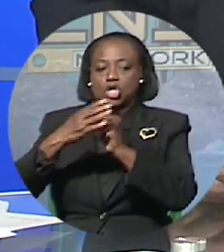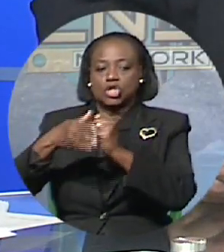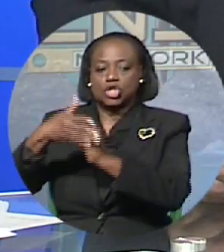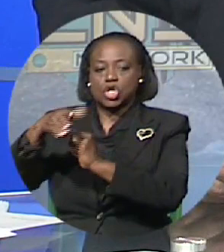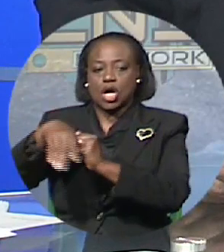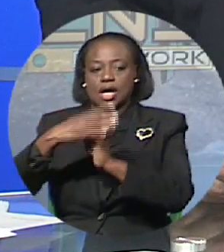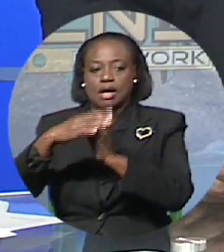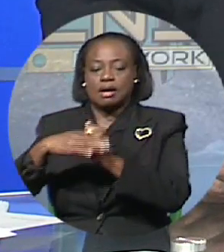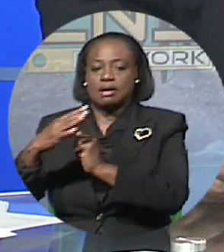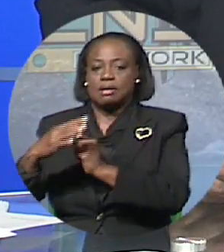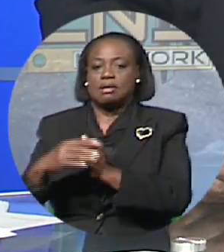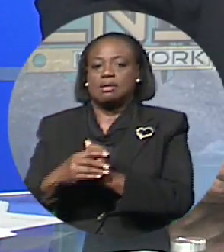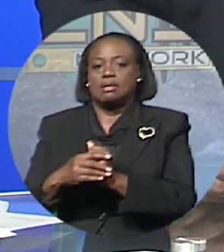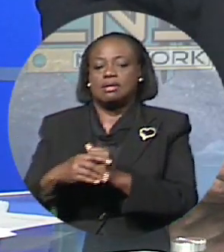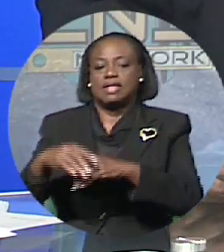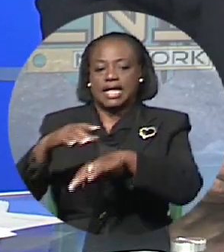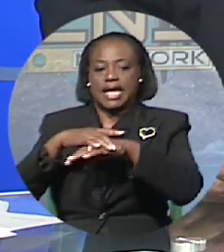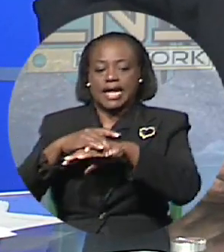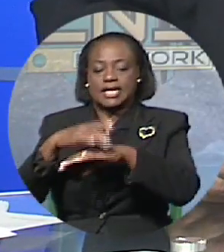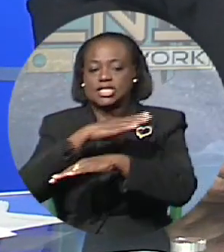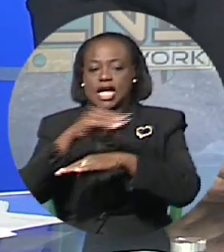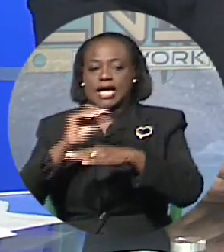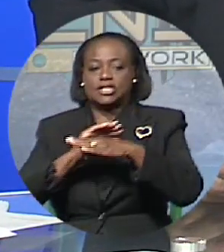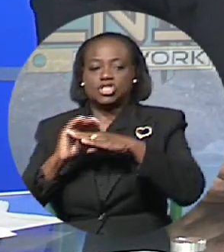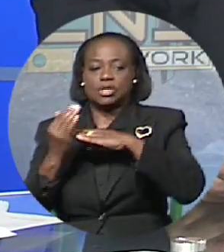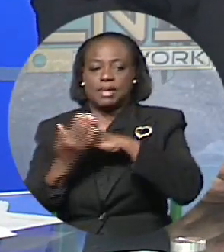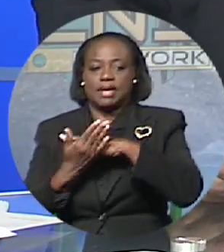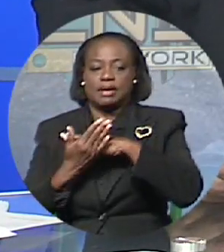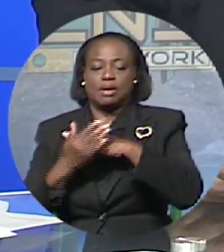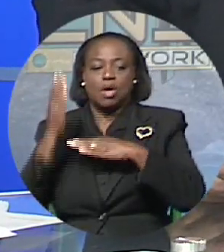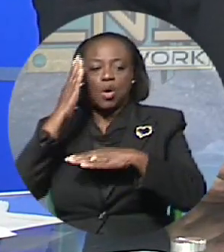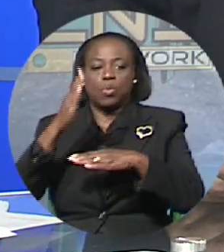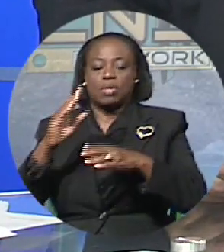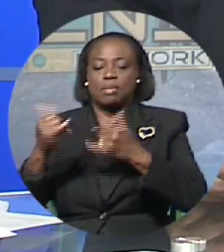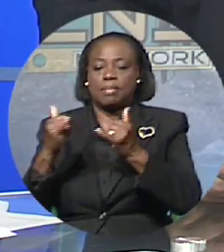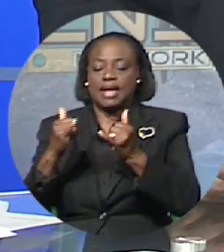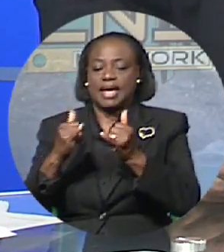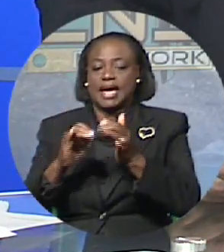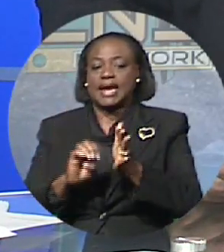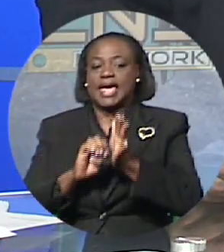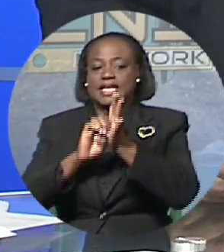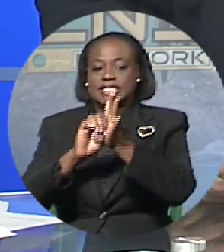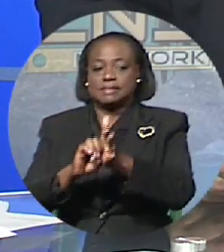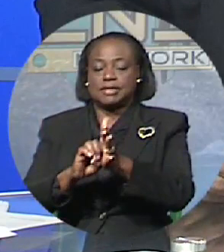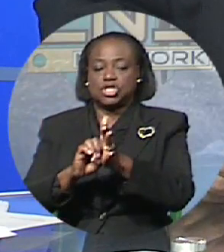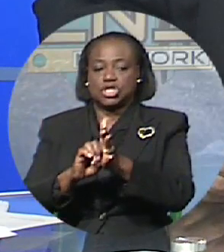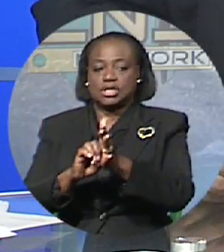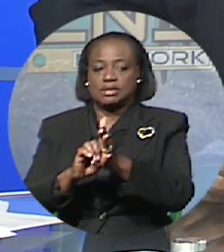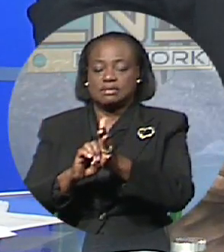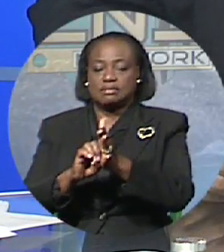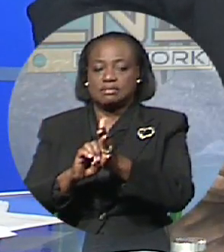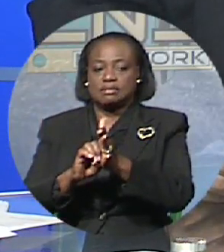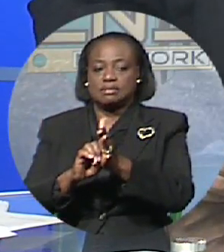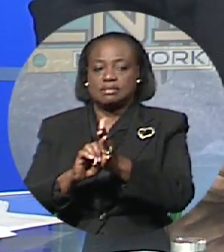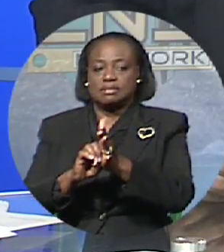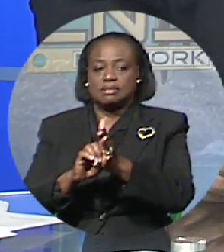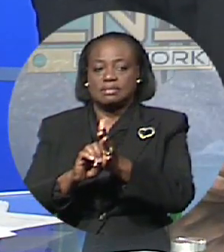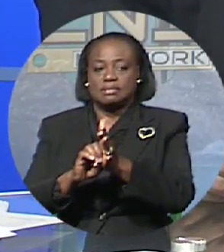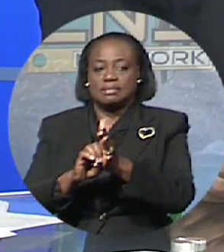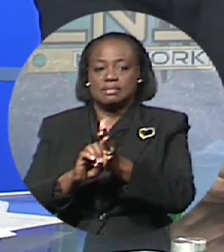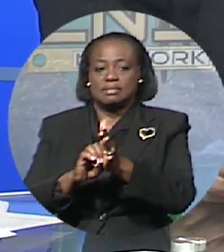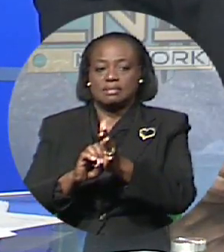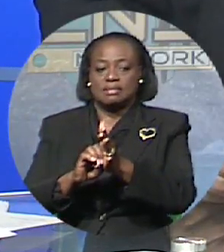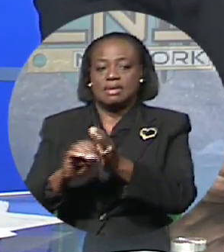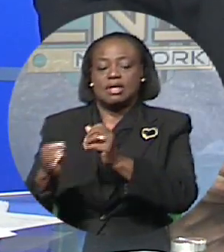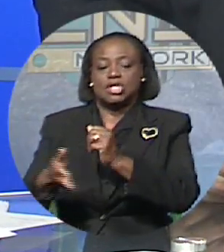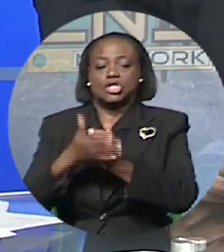The Tottenham Hotspurs and the Jamaica Reggae Boys will play an exhibition soccer match. Jamaica, we know, coming down south will be bringing a